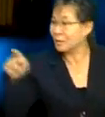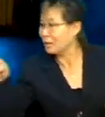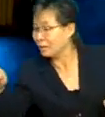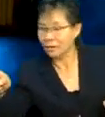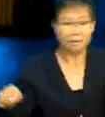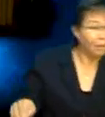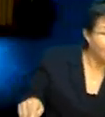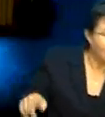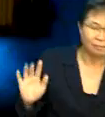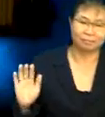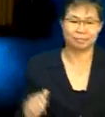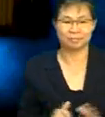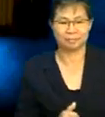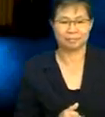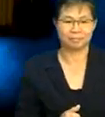There?